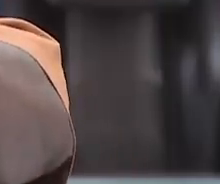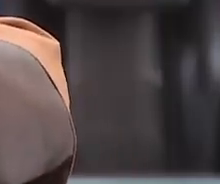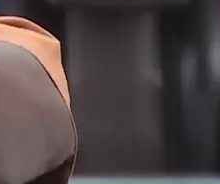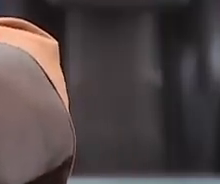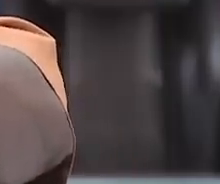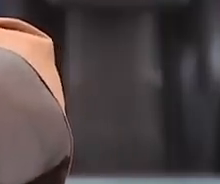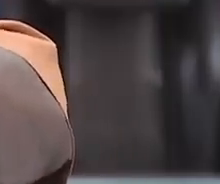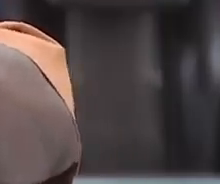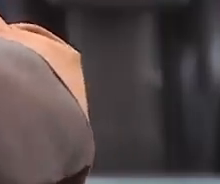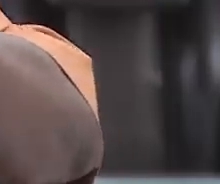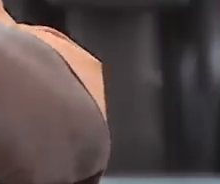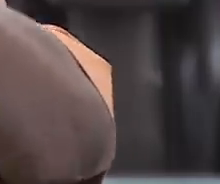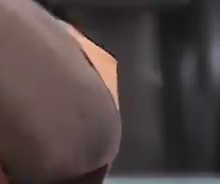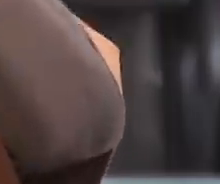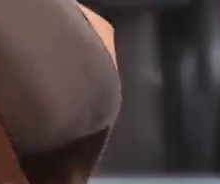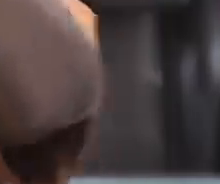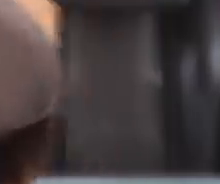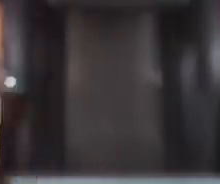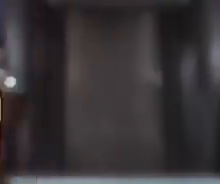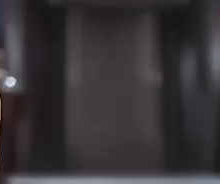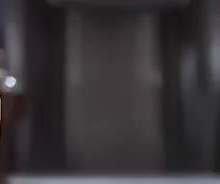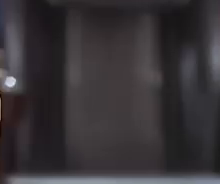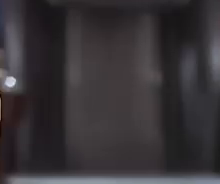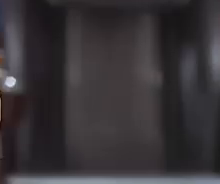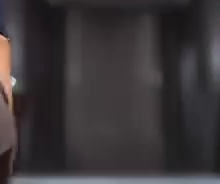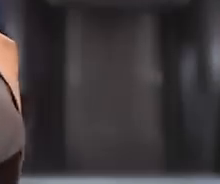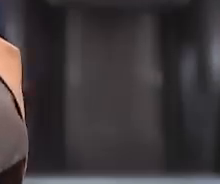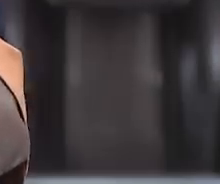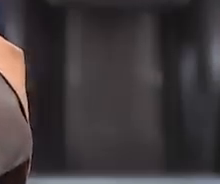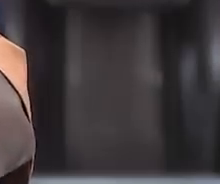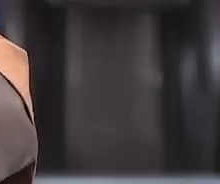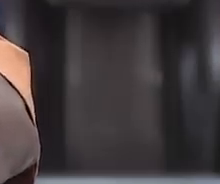Covenant of mercy.